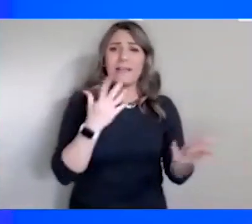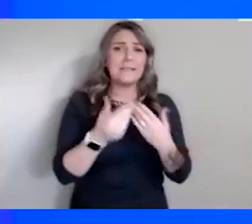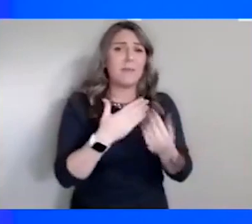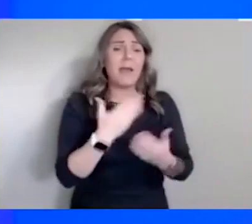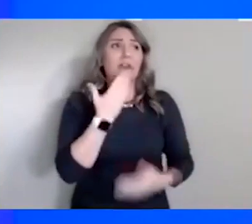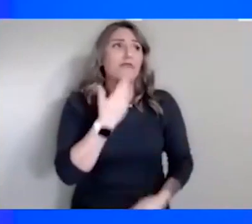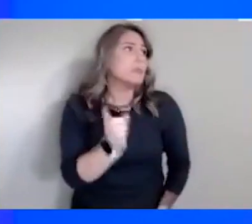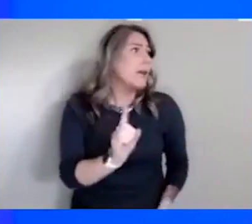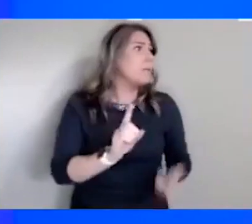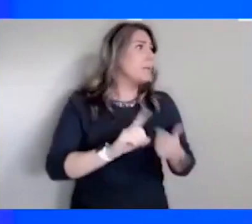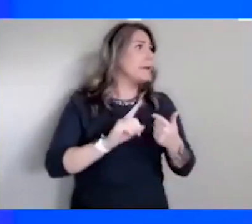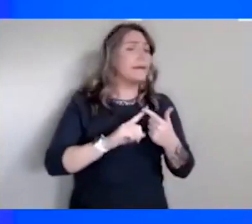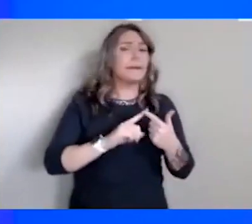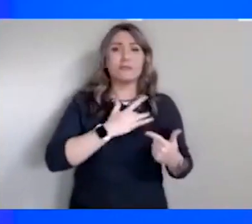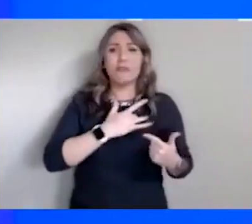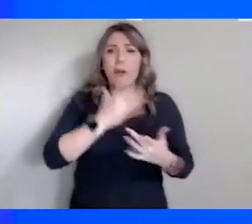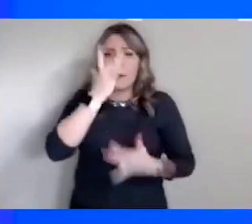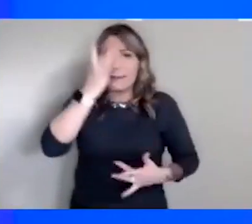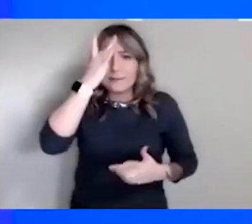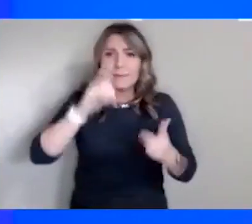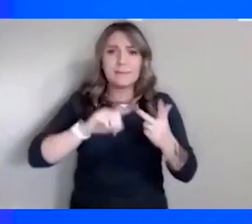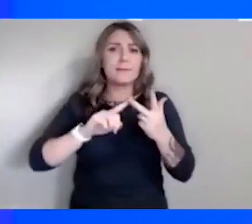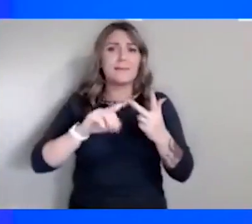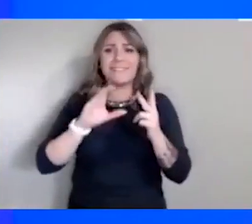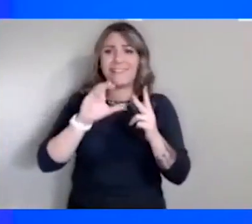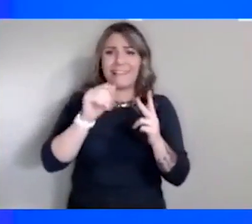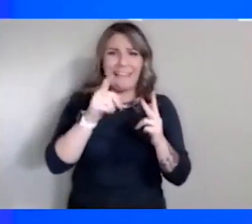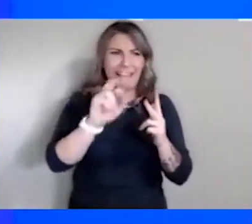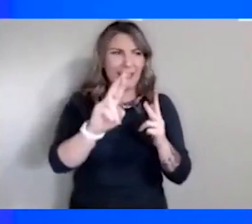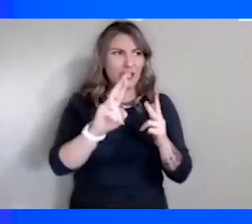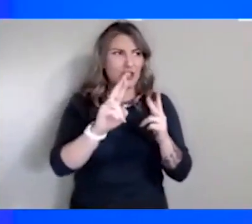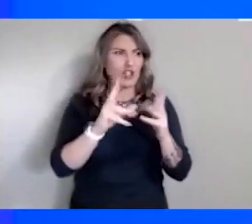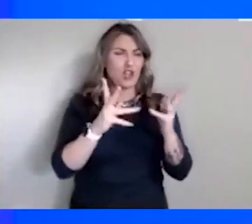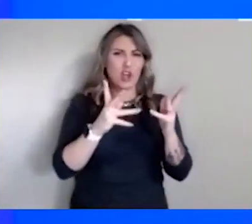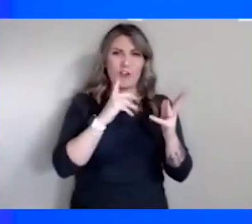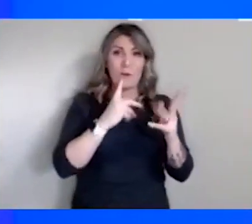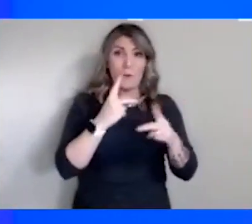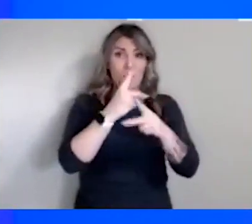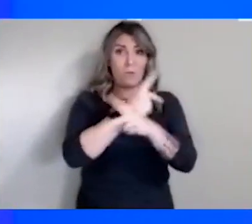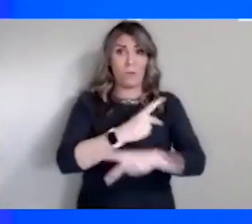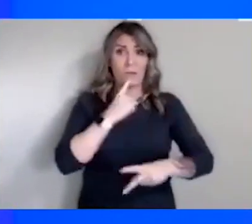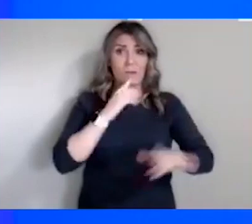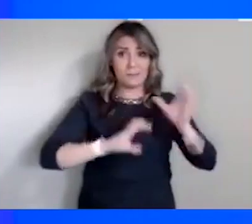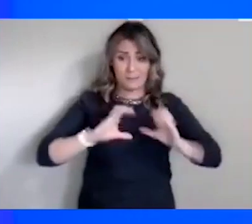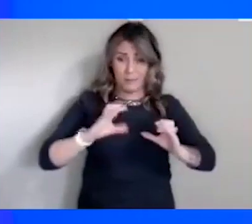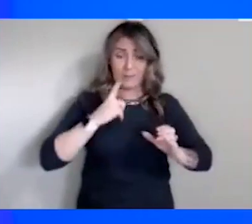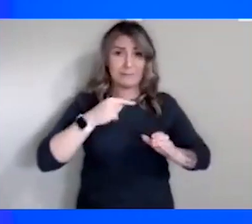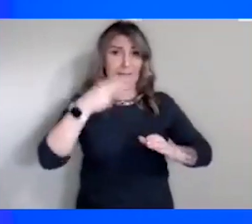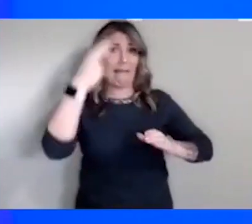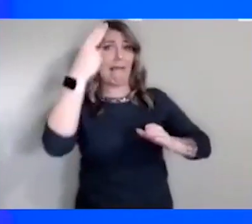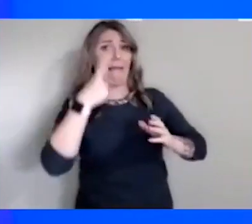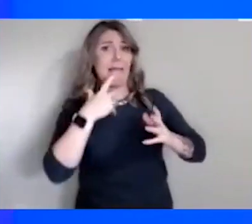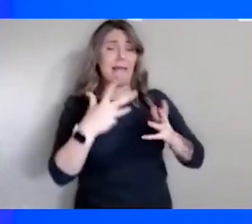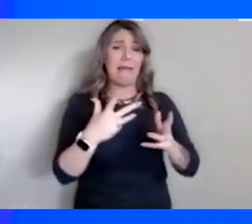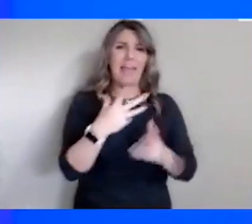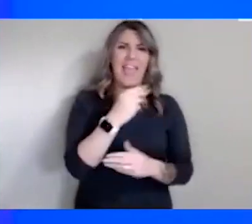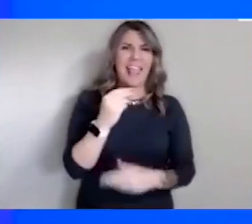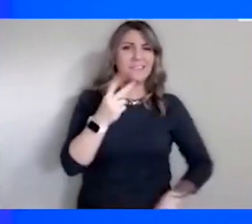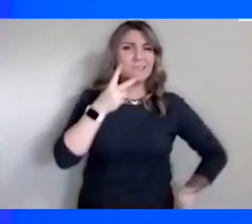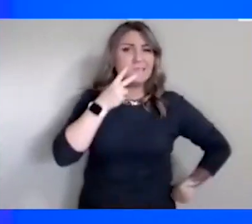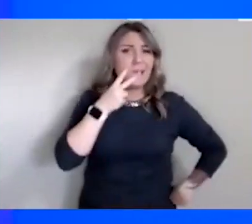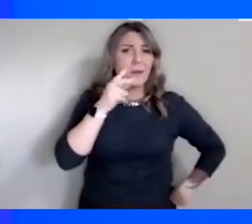cancer, which have significantly worse components in it and higher concentrations. We know that cigarettes and vape have